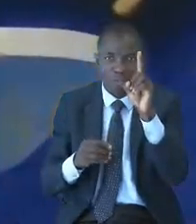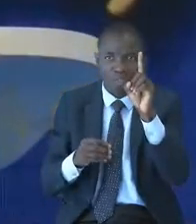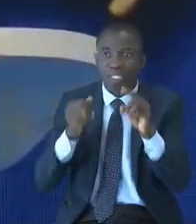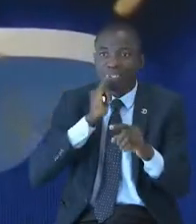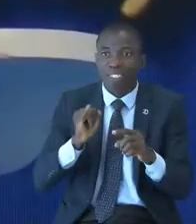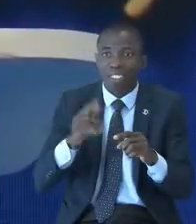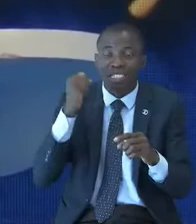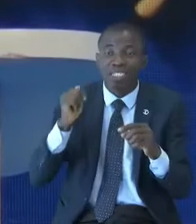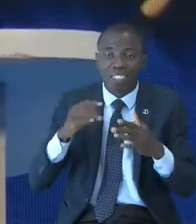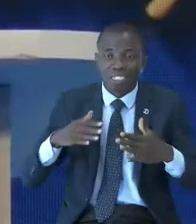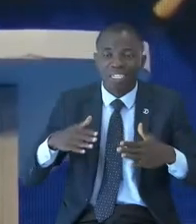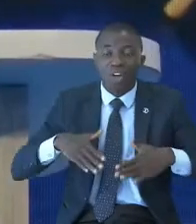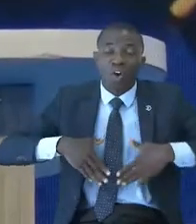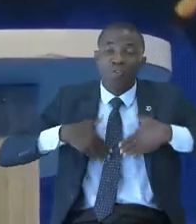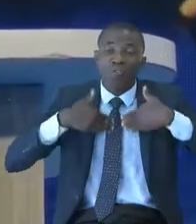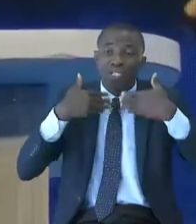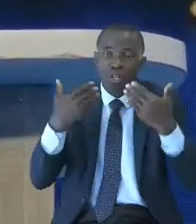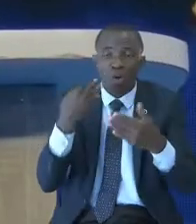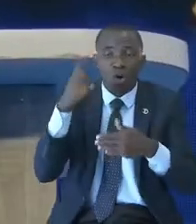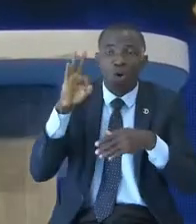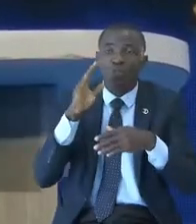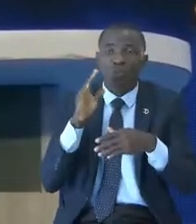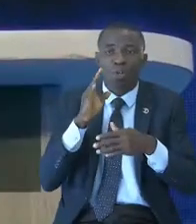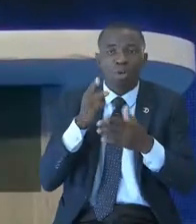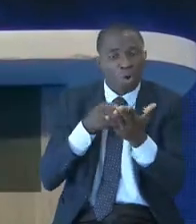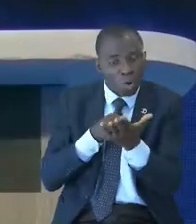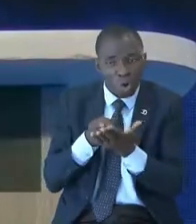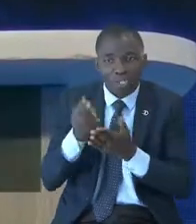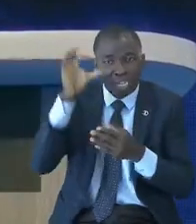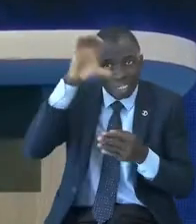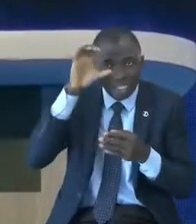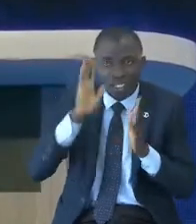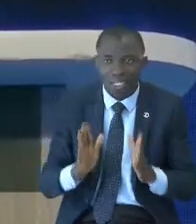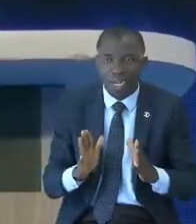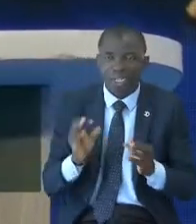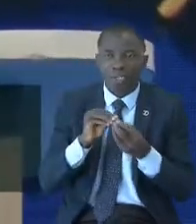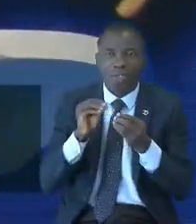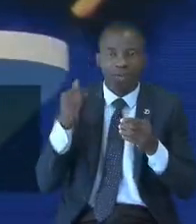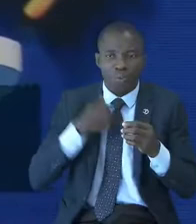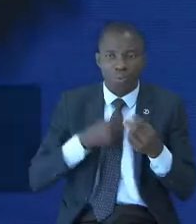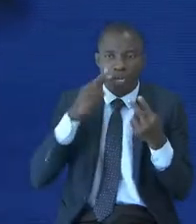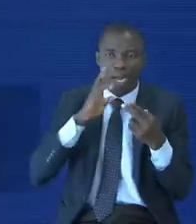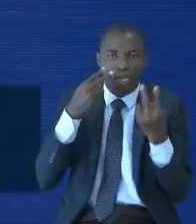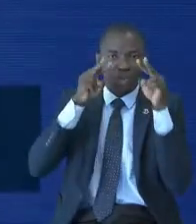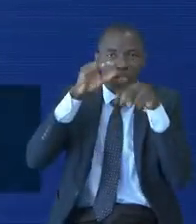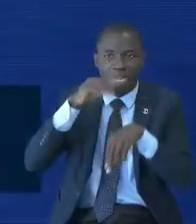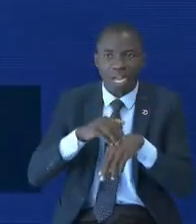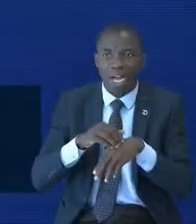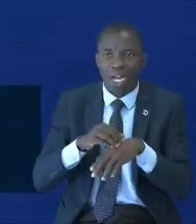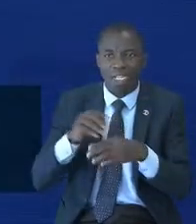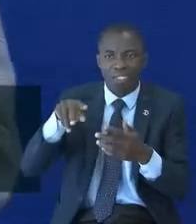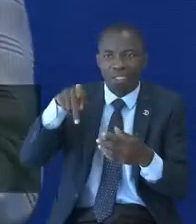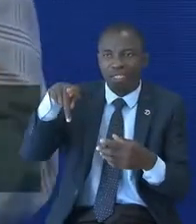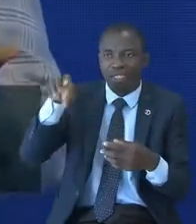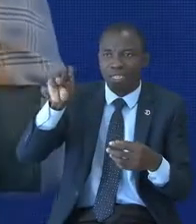the confession of honest seekers. We're looking at Psalm 32. I'm reading